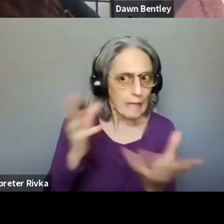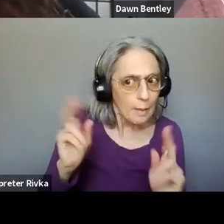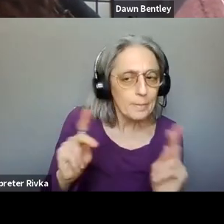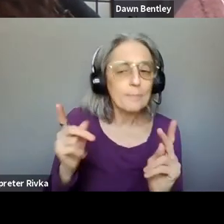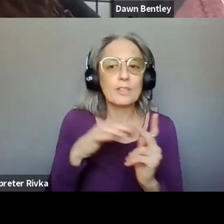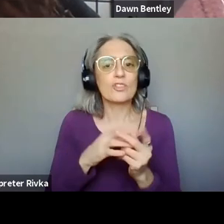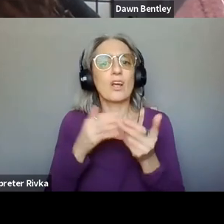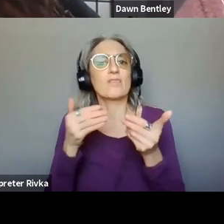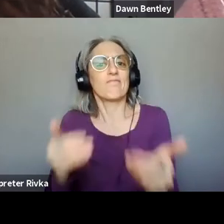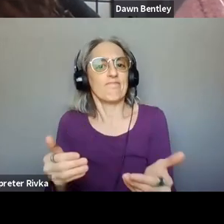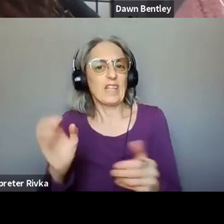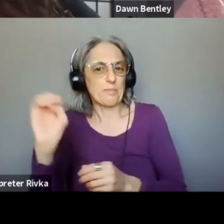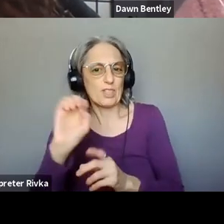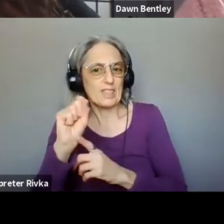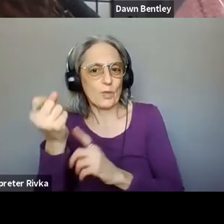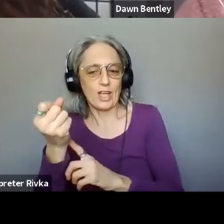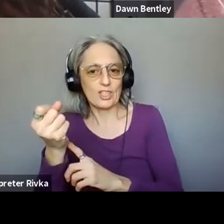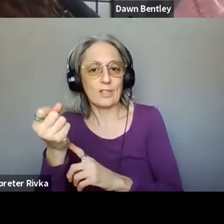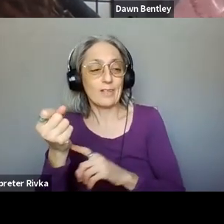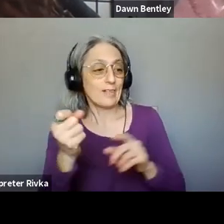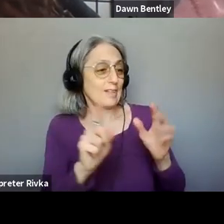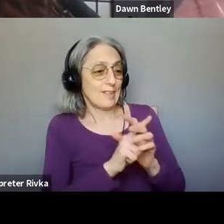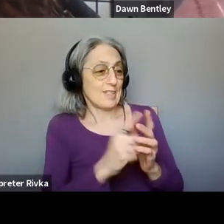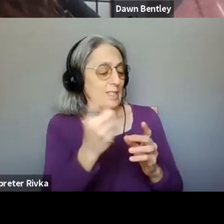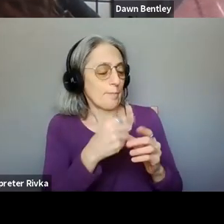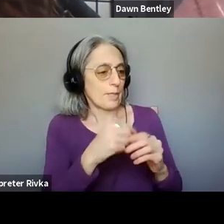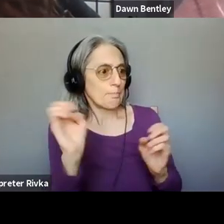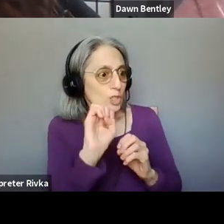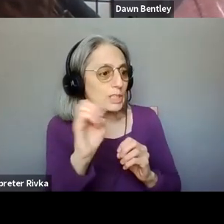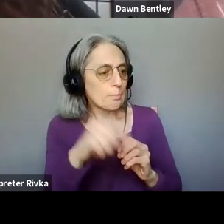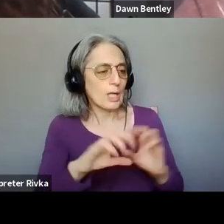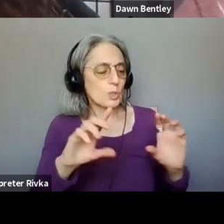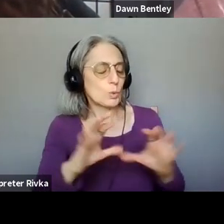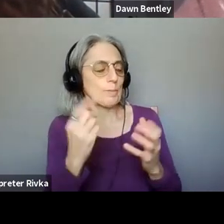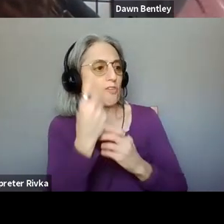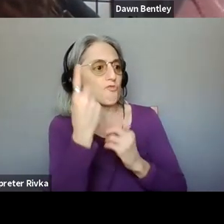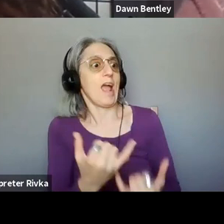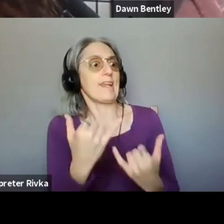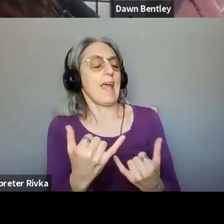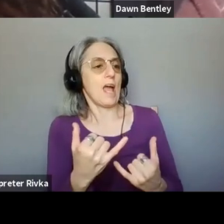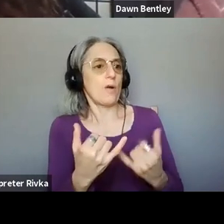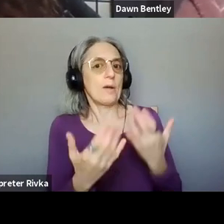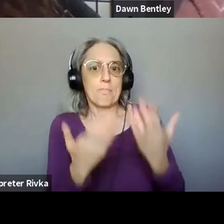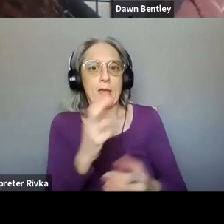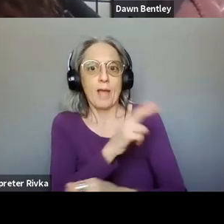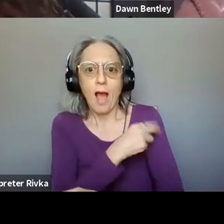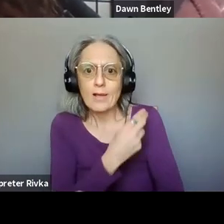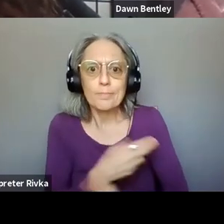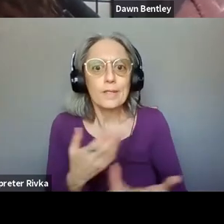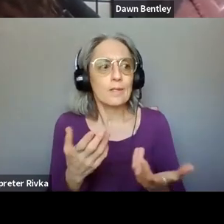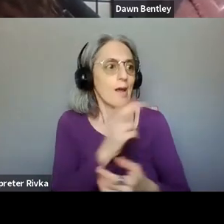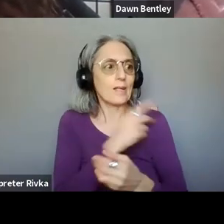where something needs to be done right now, and a hospital needs to do